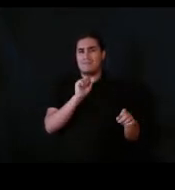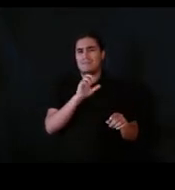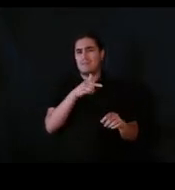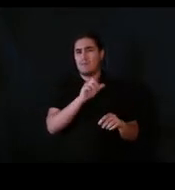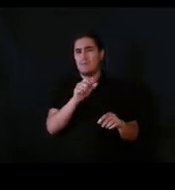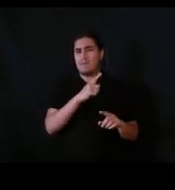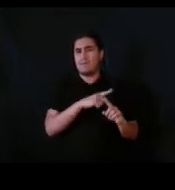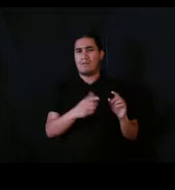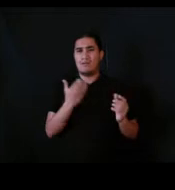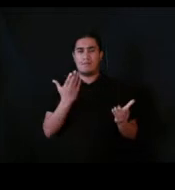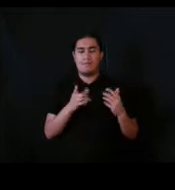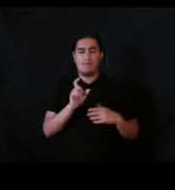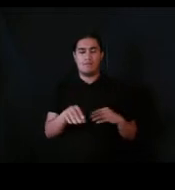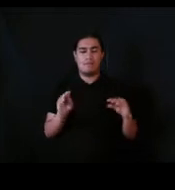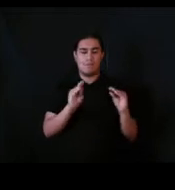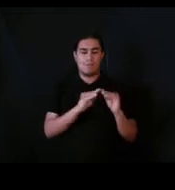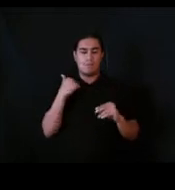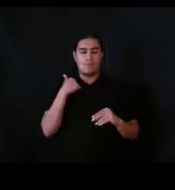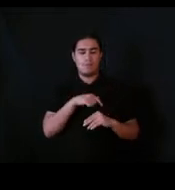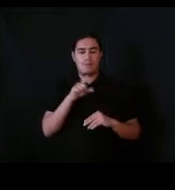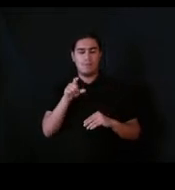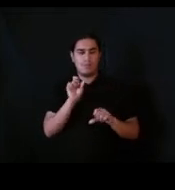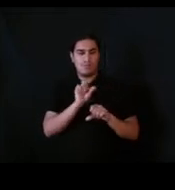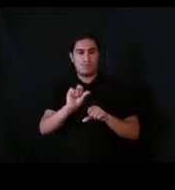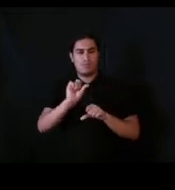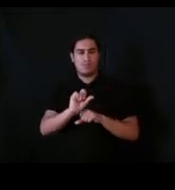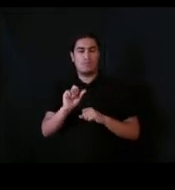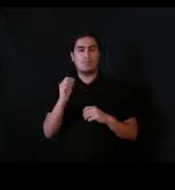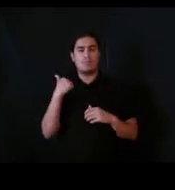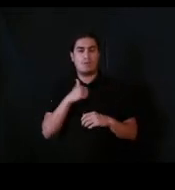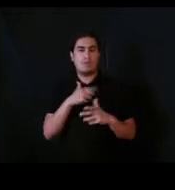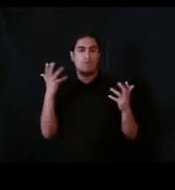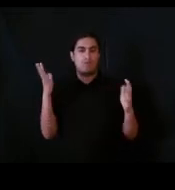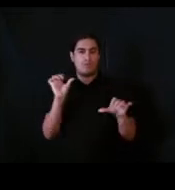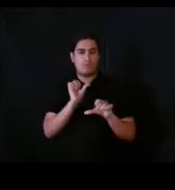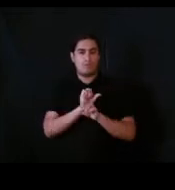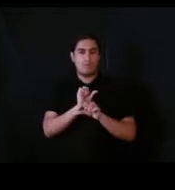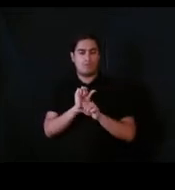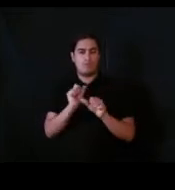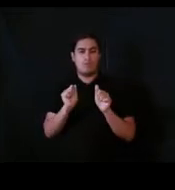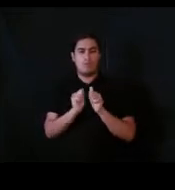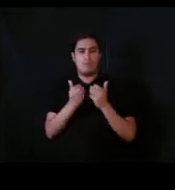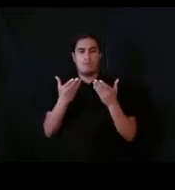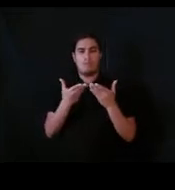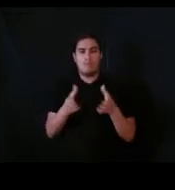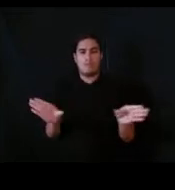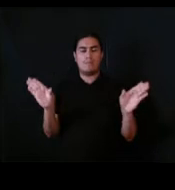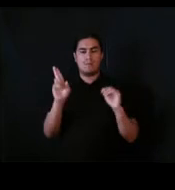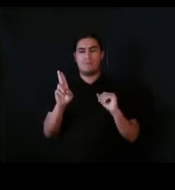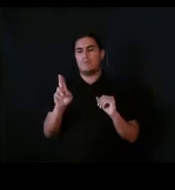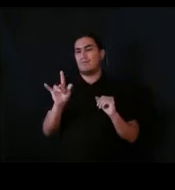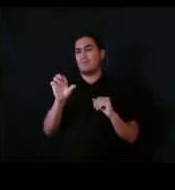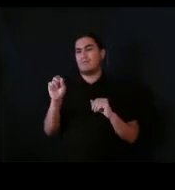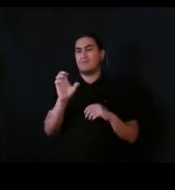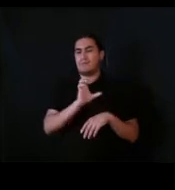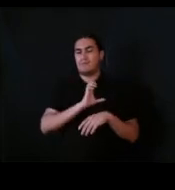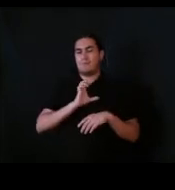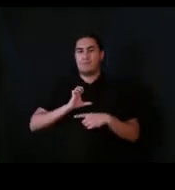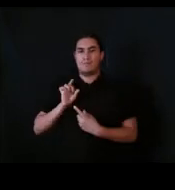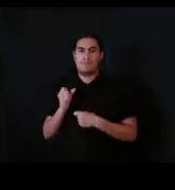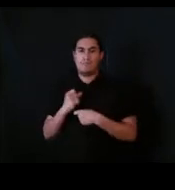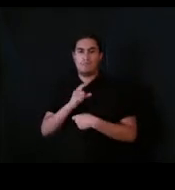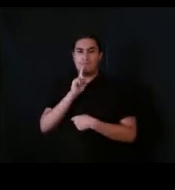needed we need to work and we are working with the energy commission and the public utilities commission to make sure that